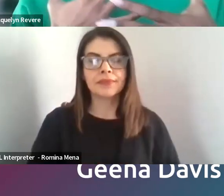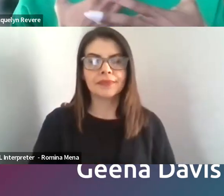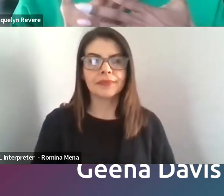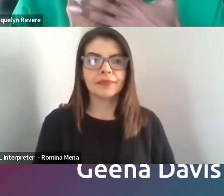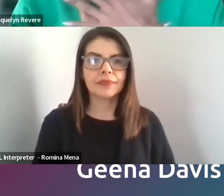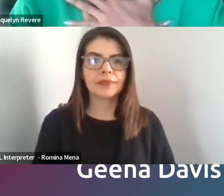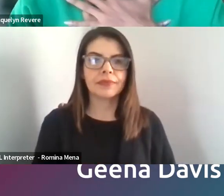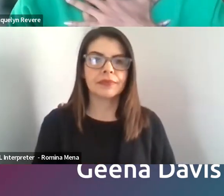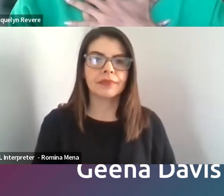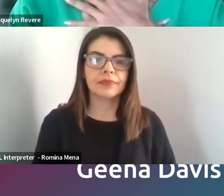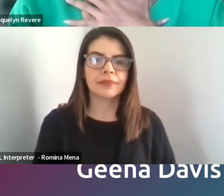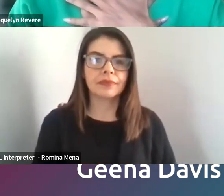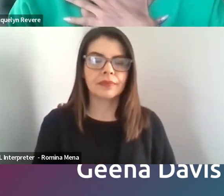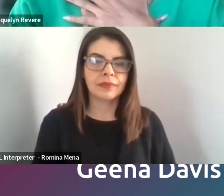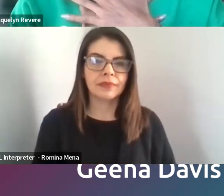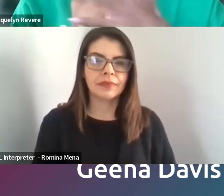For me,